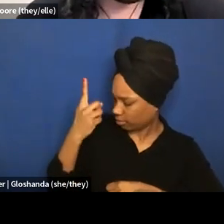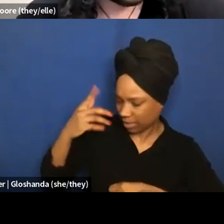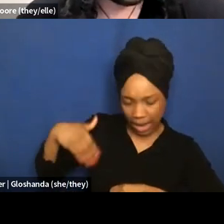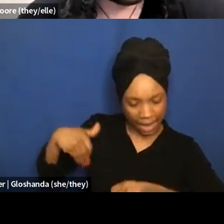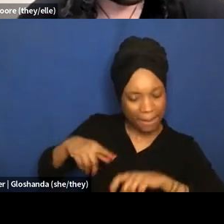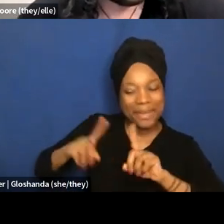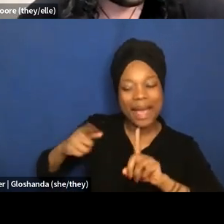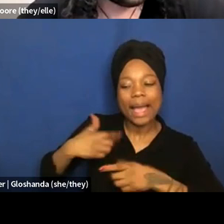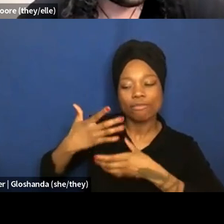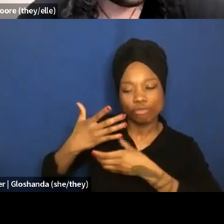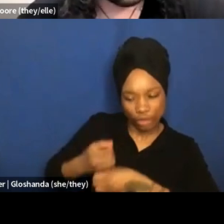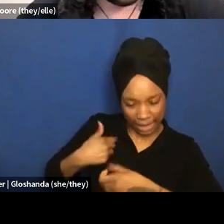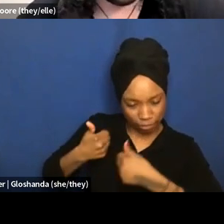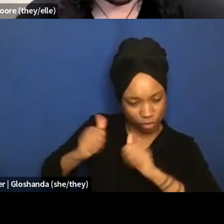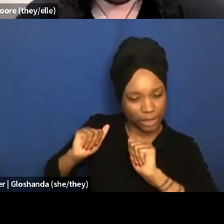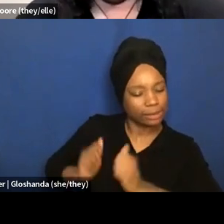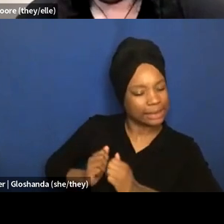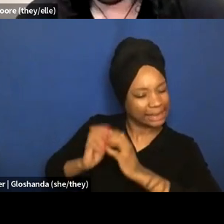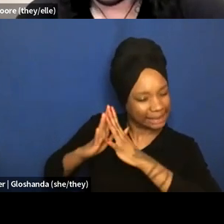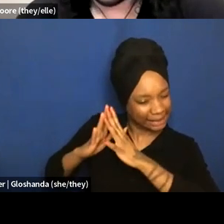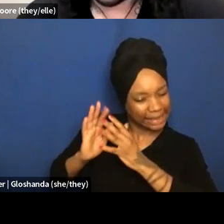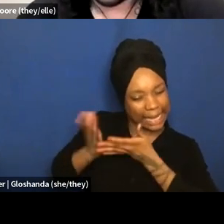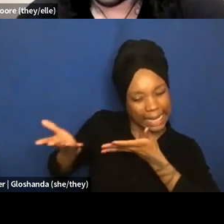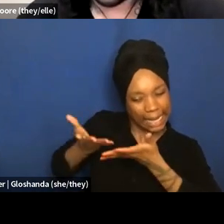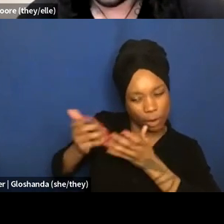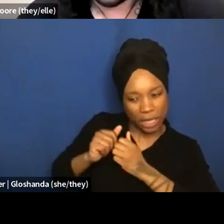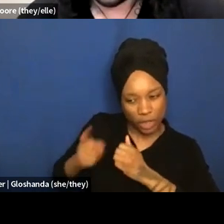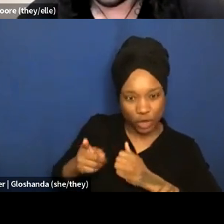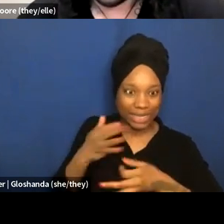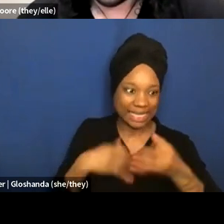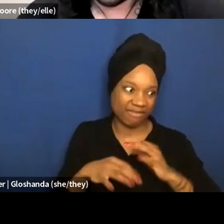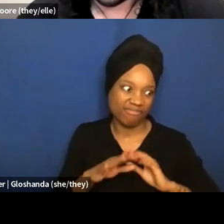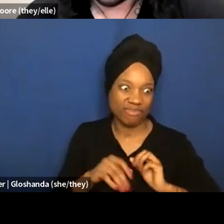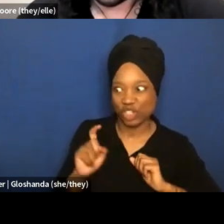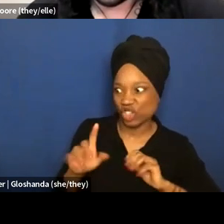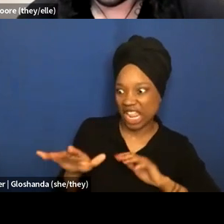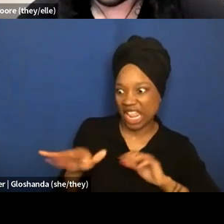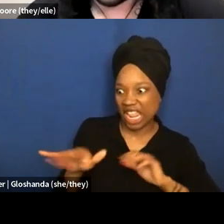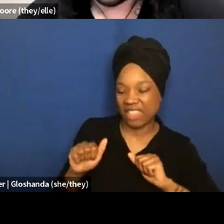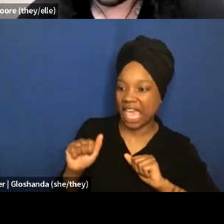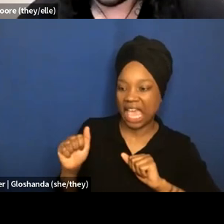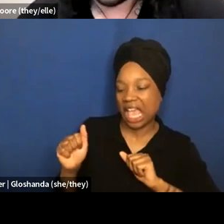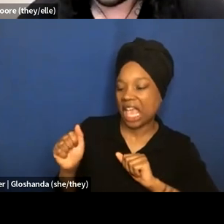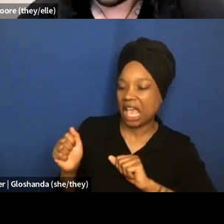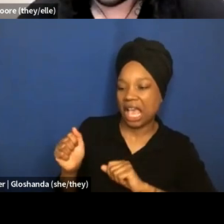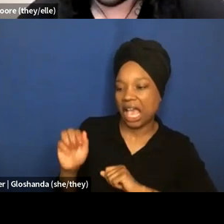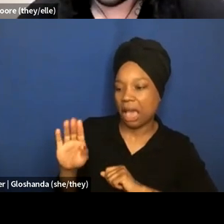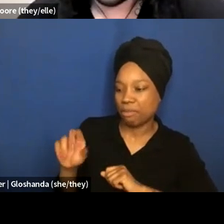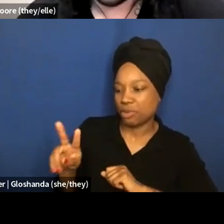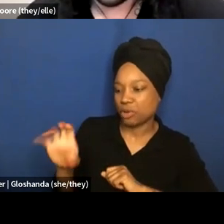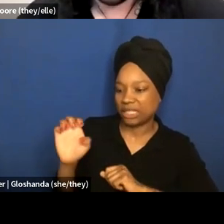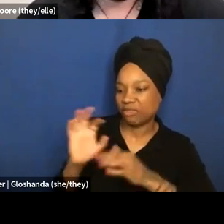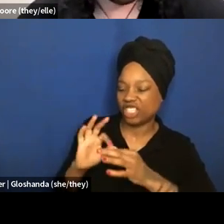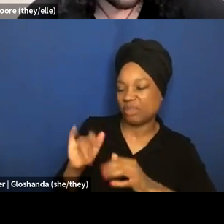and I'm trying to build with you versus, you should really leave that abusive relationship. Clearly that's bad for you. It's never